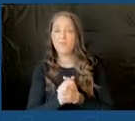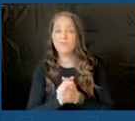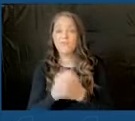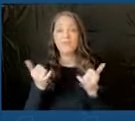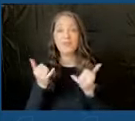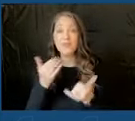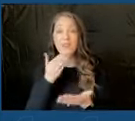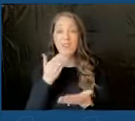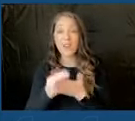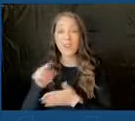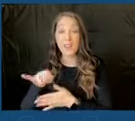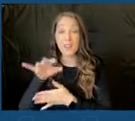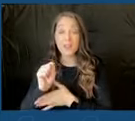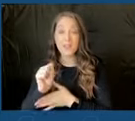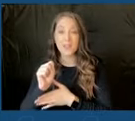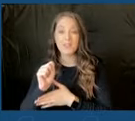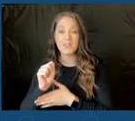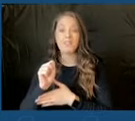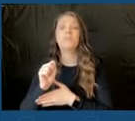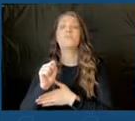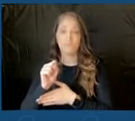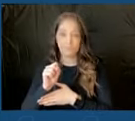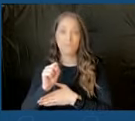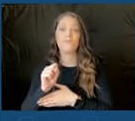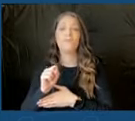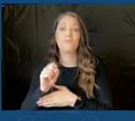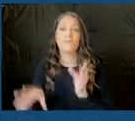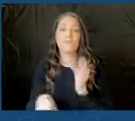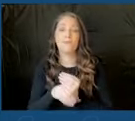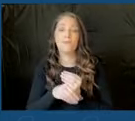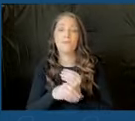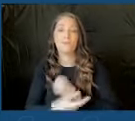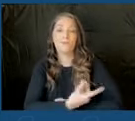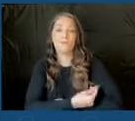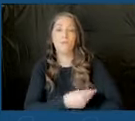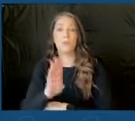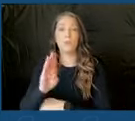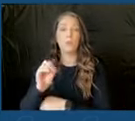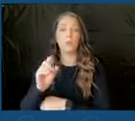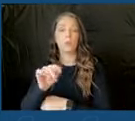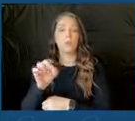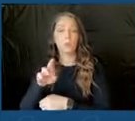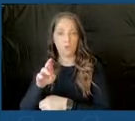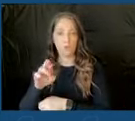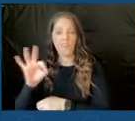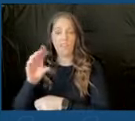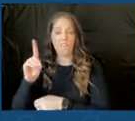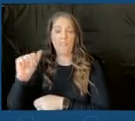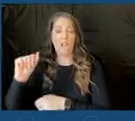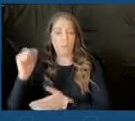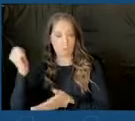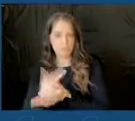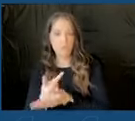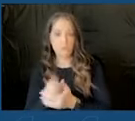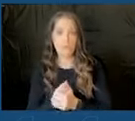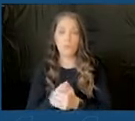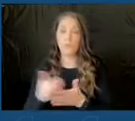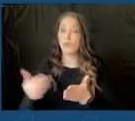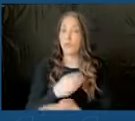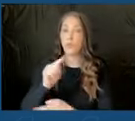have a booster been approved by the FDA and the CDC, and that gives us a new tool to fight the virus. And thank God we've